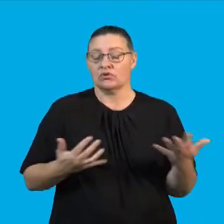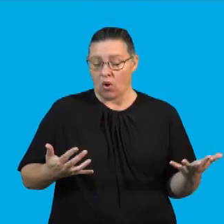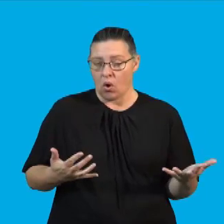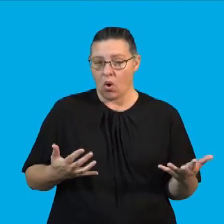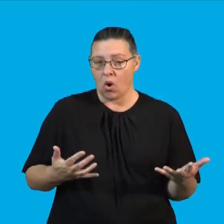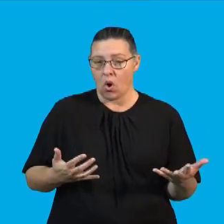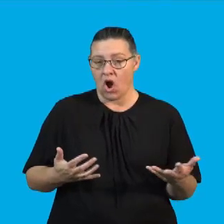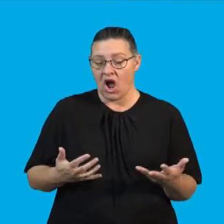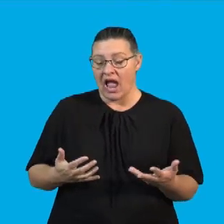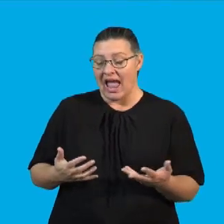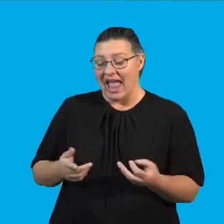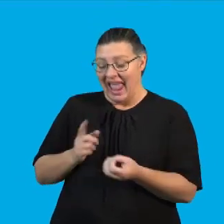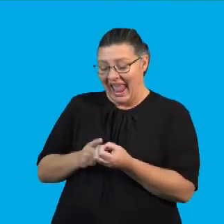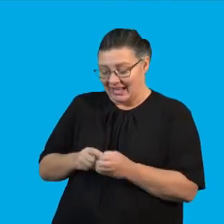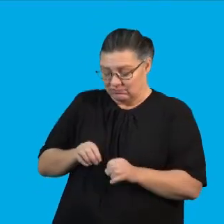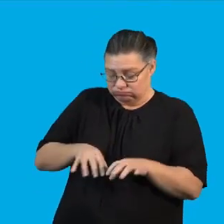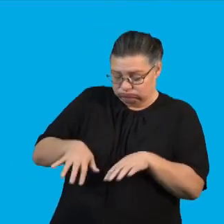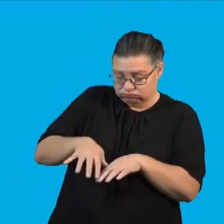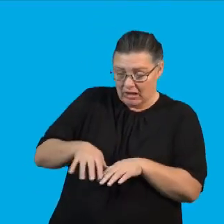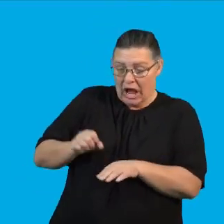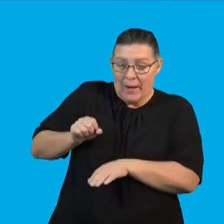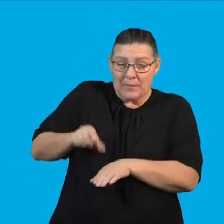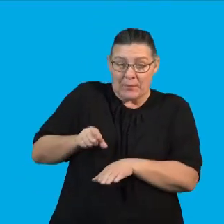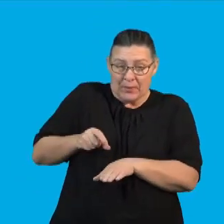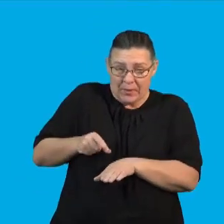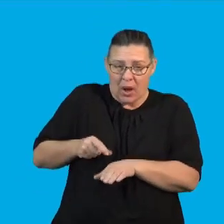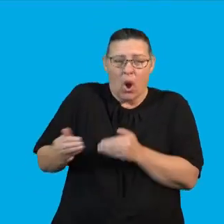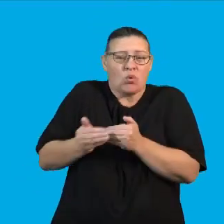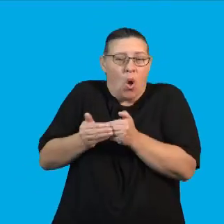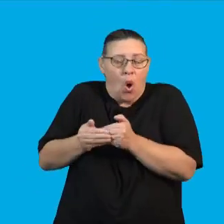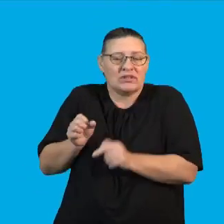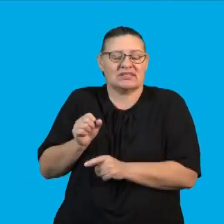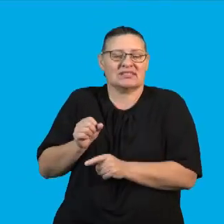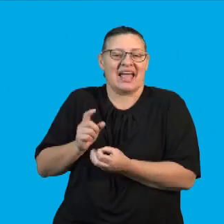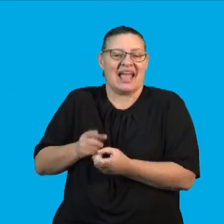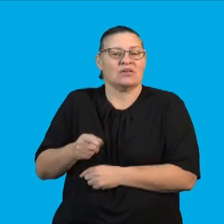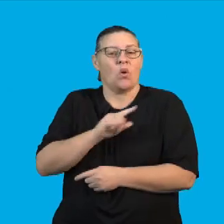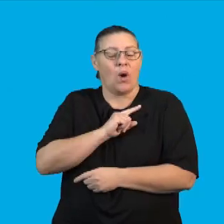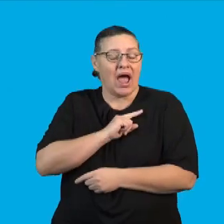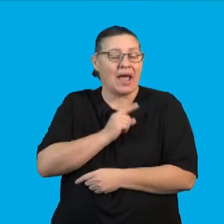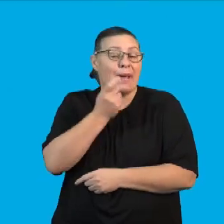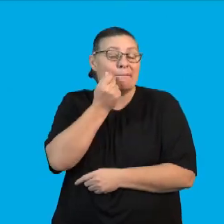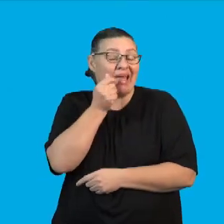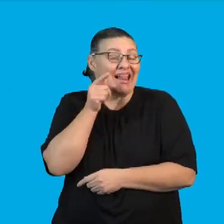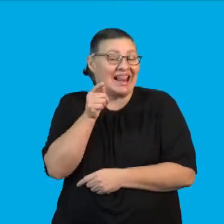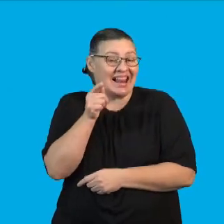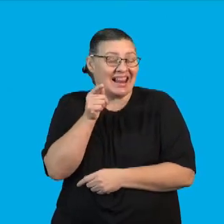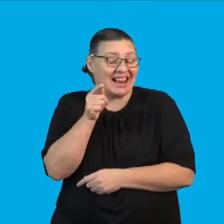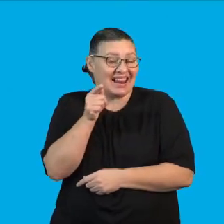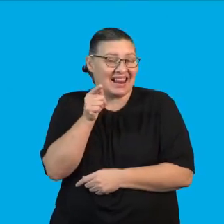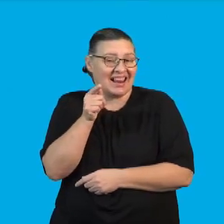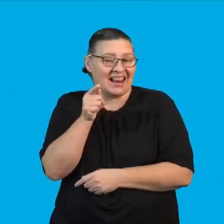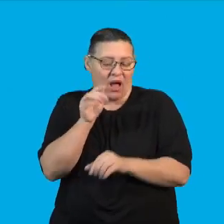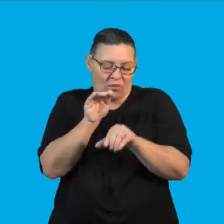answer. Sperms are released close to the egg because the male, remember here